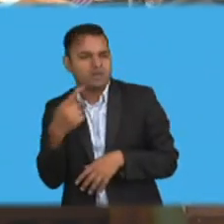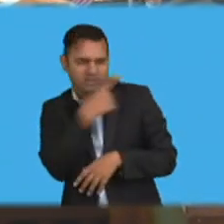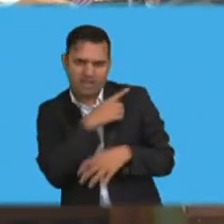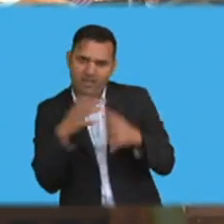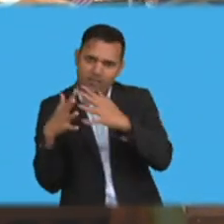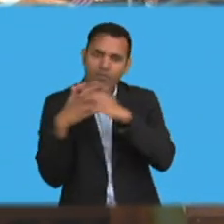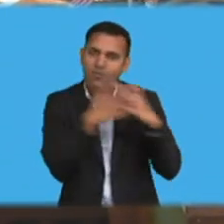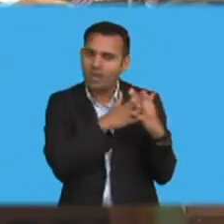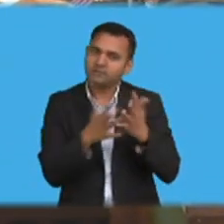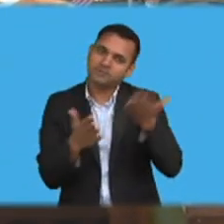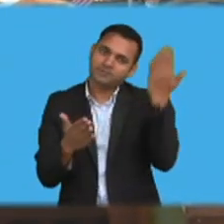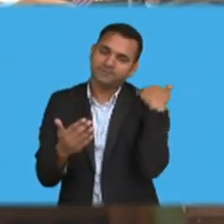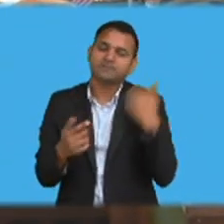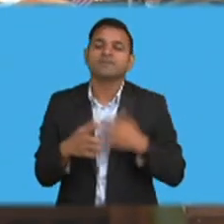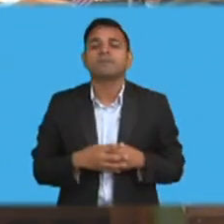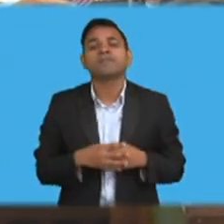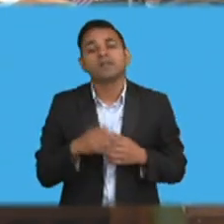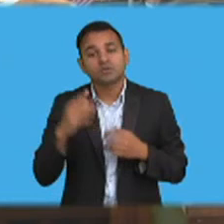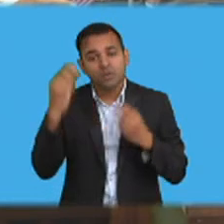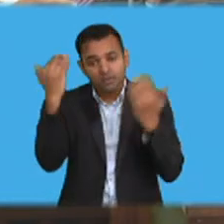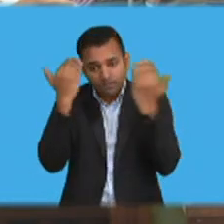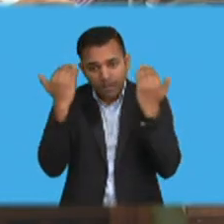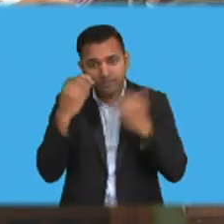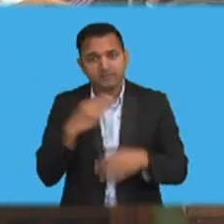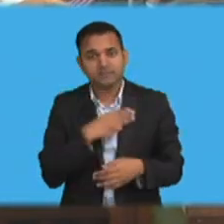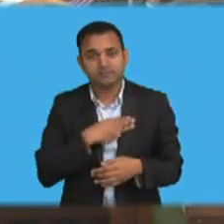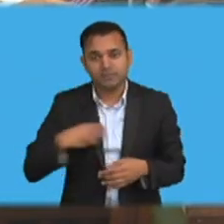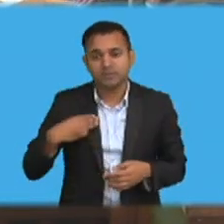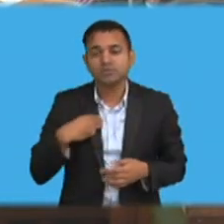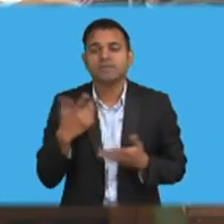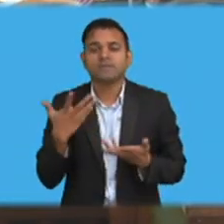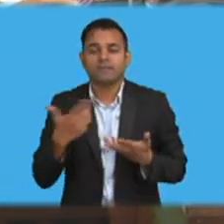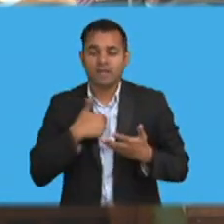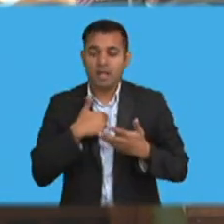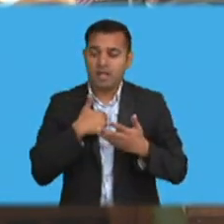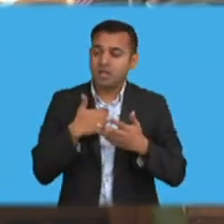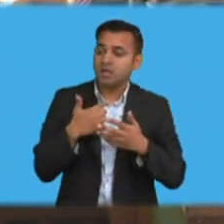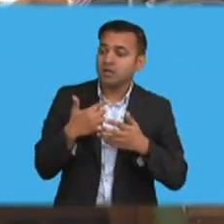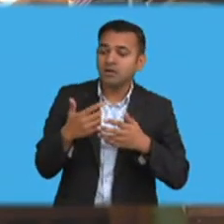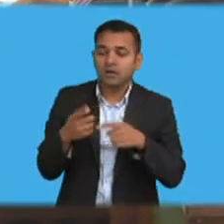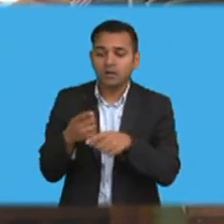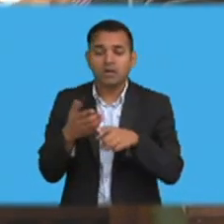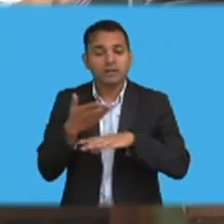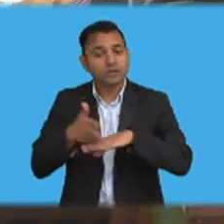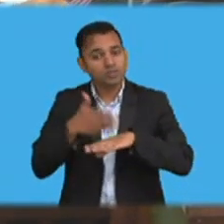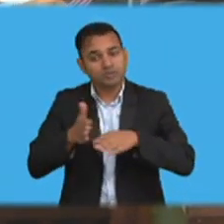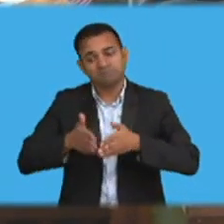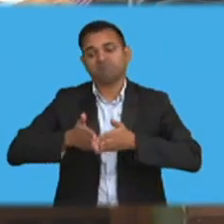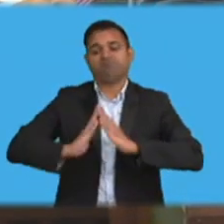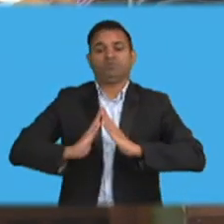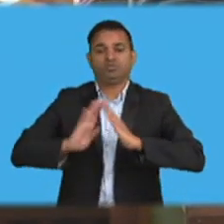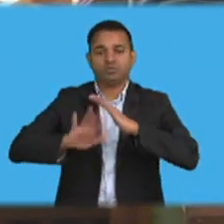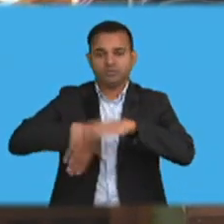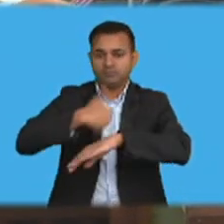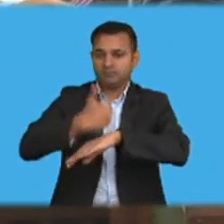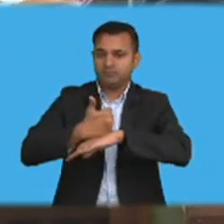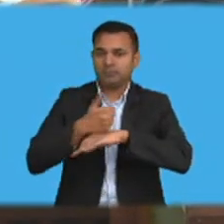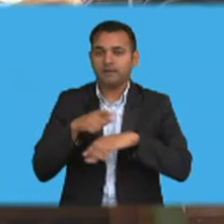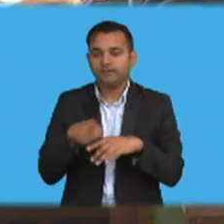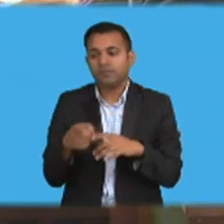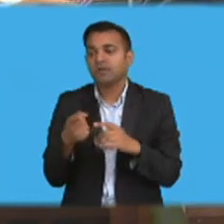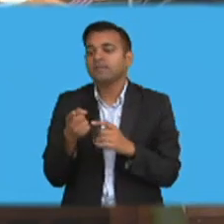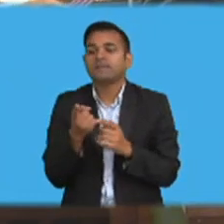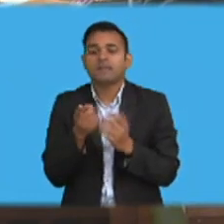Ministry, as part of the new establishment, will request through the normal budgetary process to increase the search and rescue